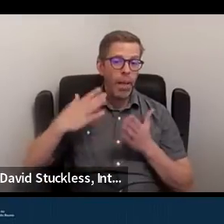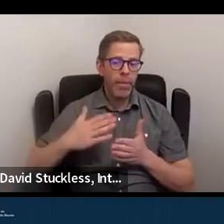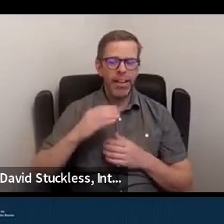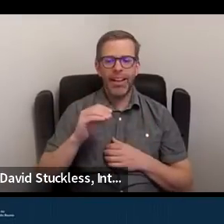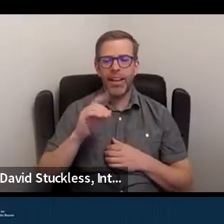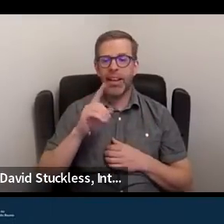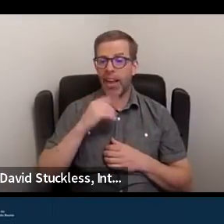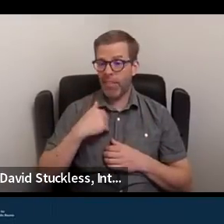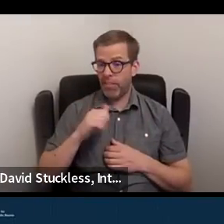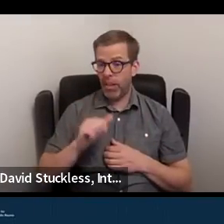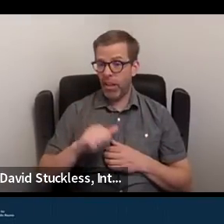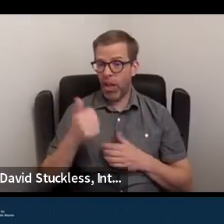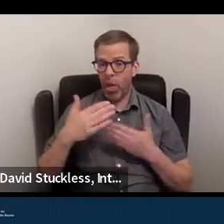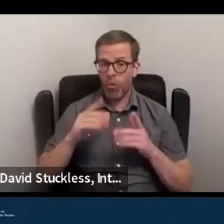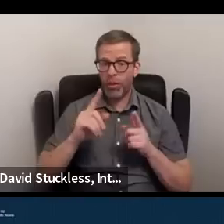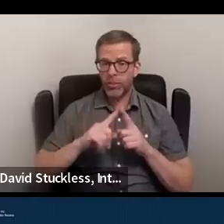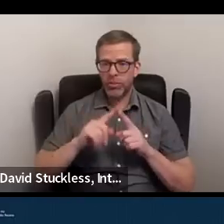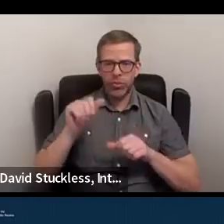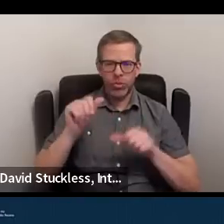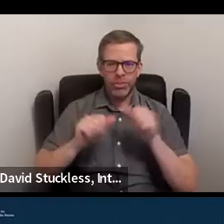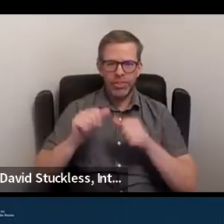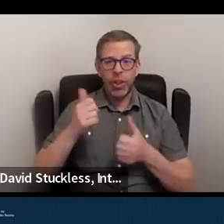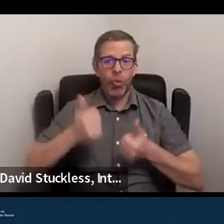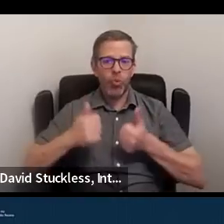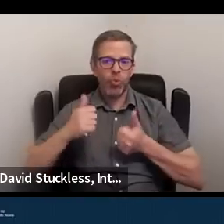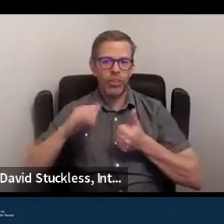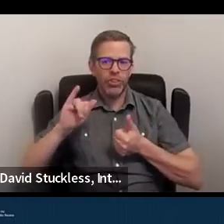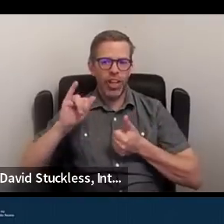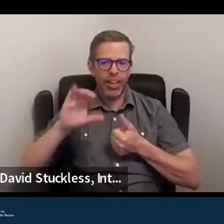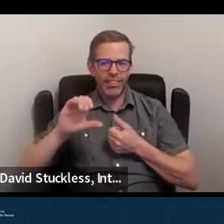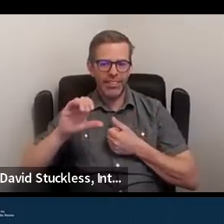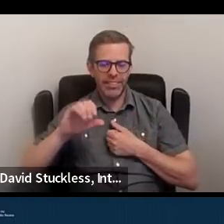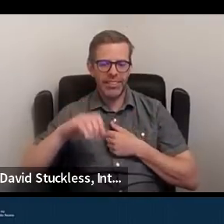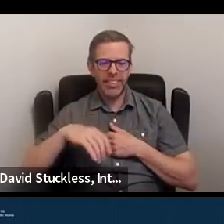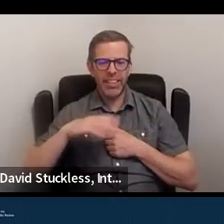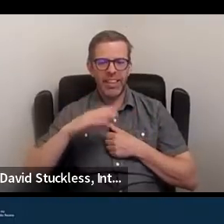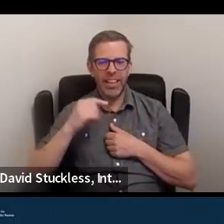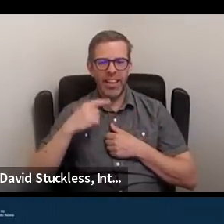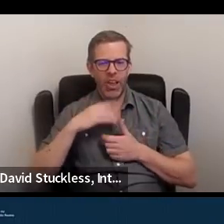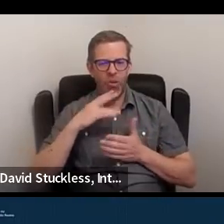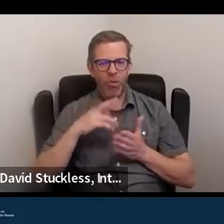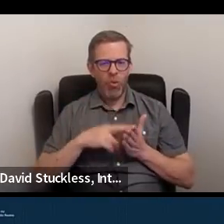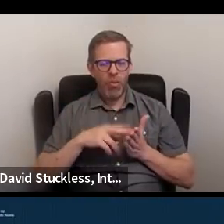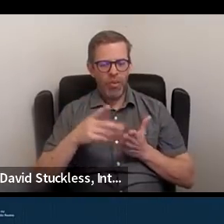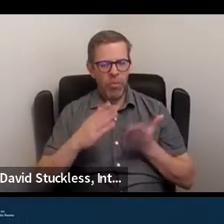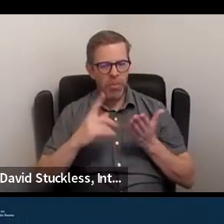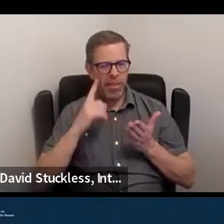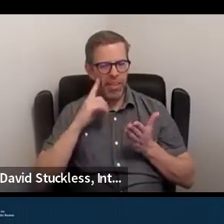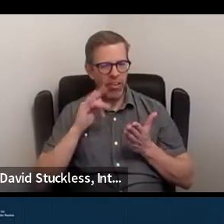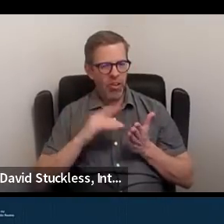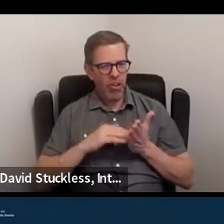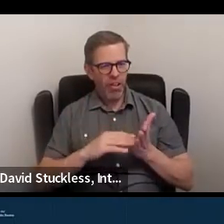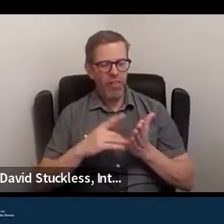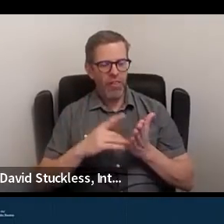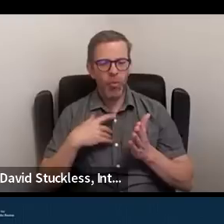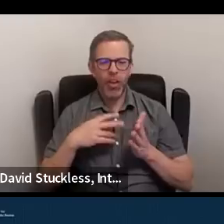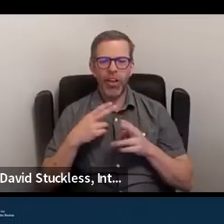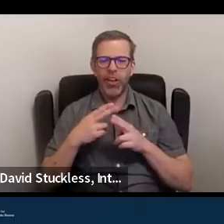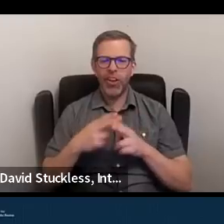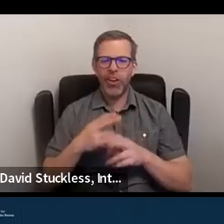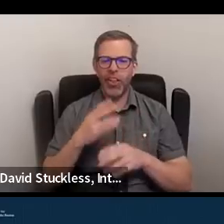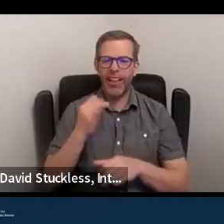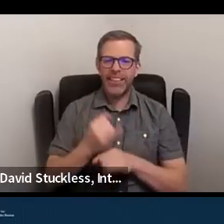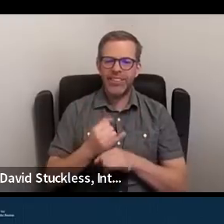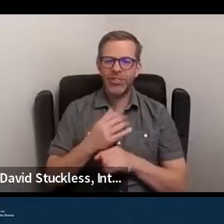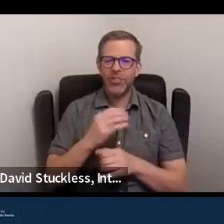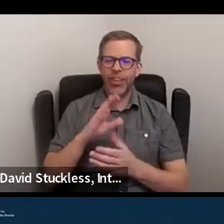other ways to assess which IC, and I'm going to refer to, and you'll probably hear it quite a bit, we refer to institute